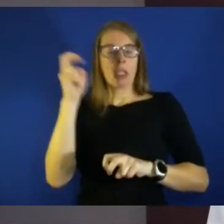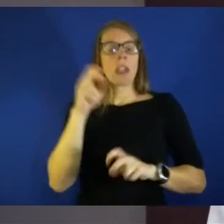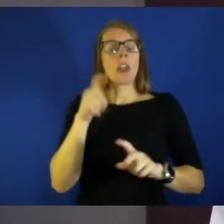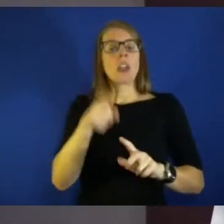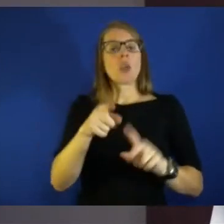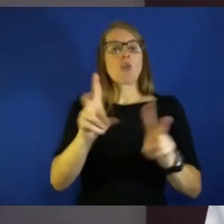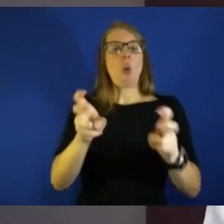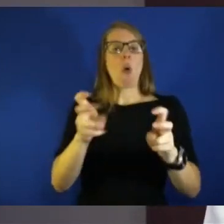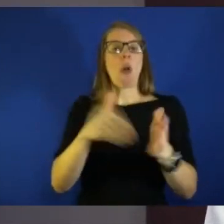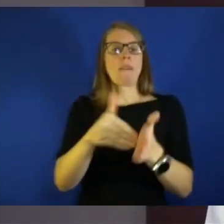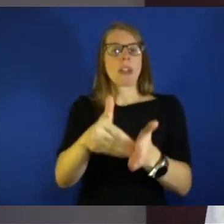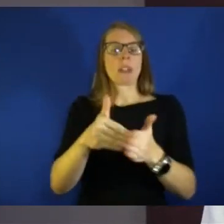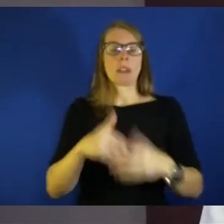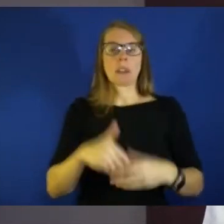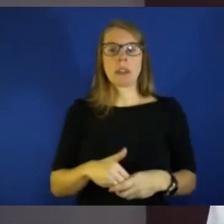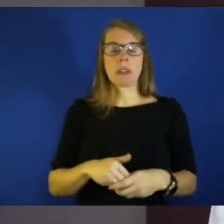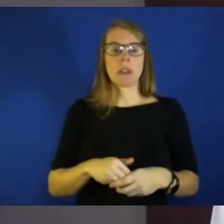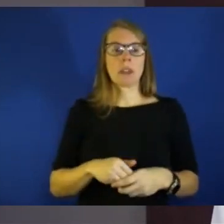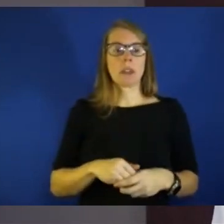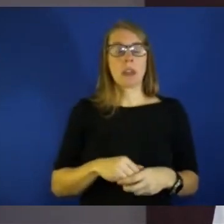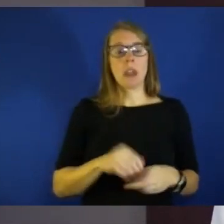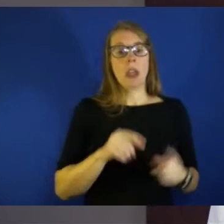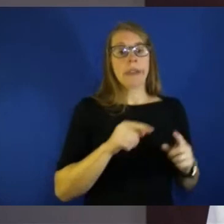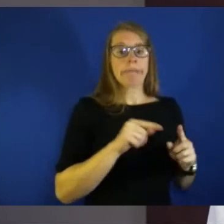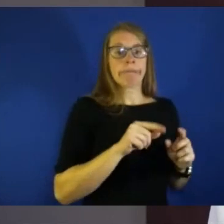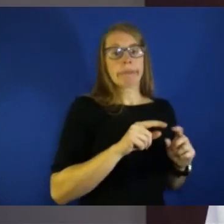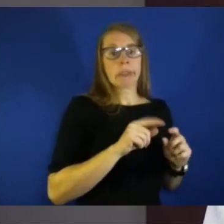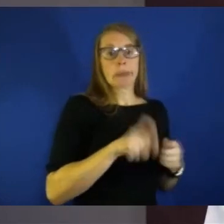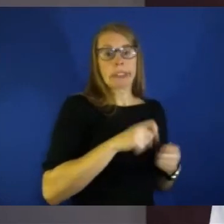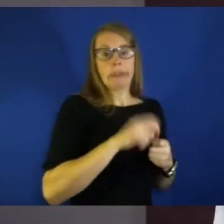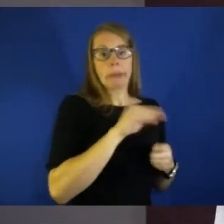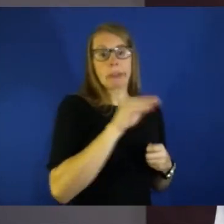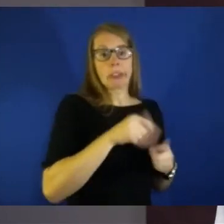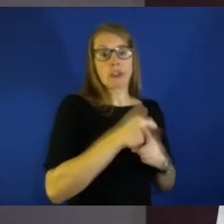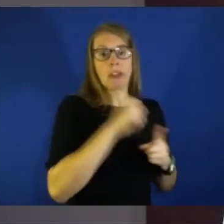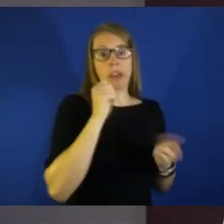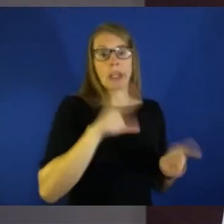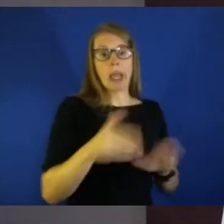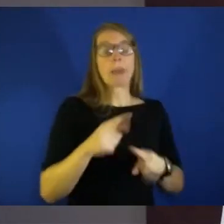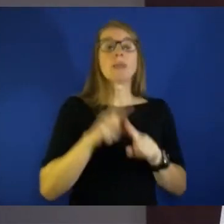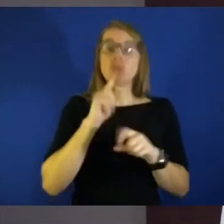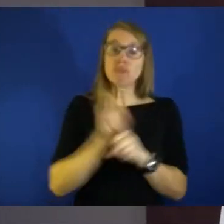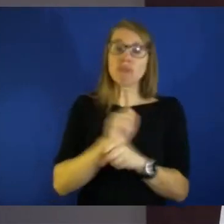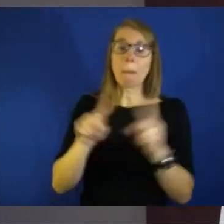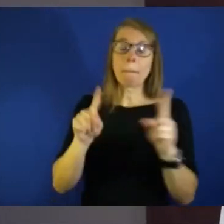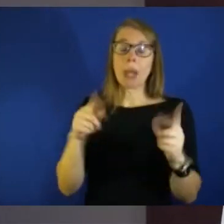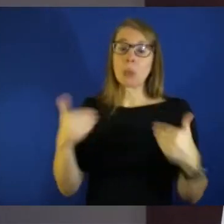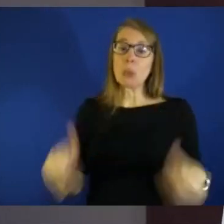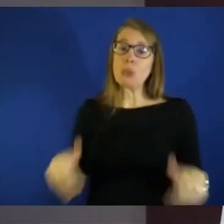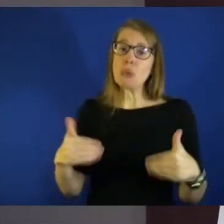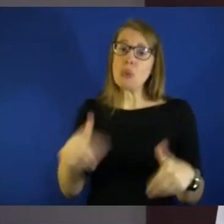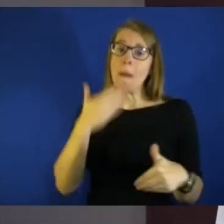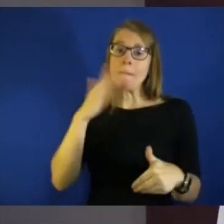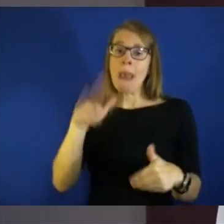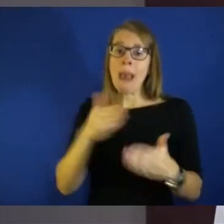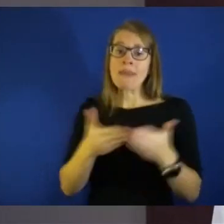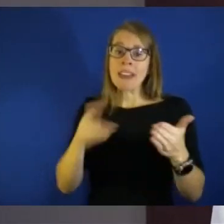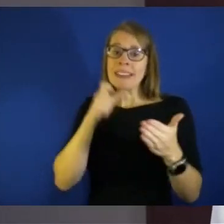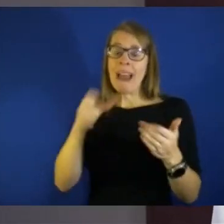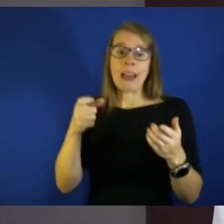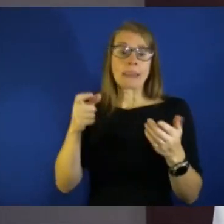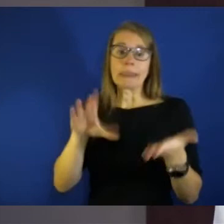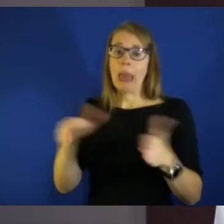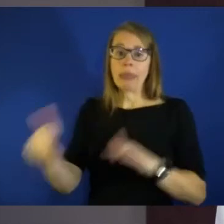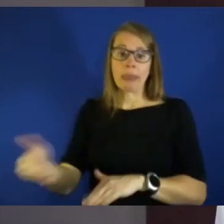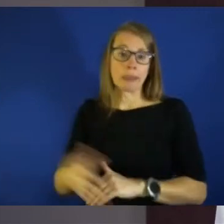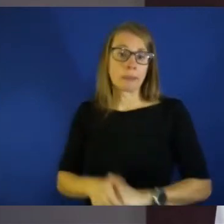well, there's X percent chance that you're not going to die. That's true, but there are very bad things that aren't death. So